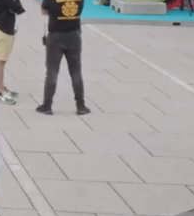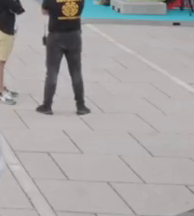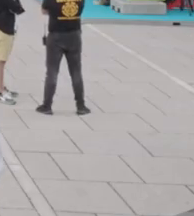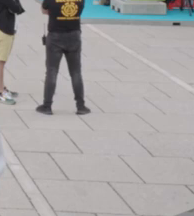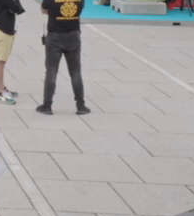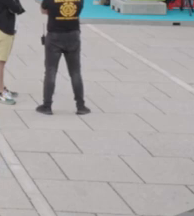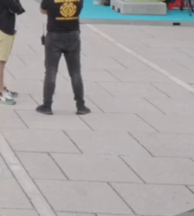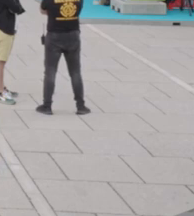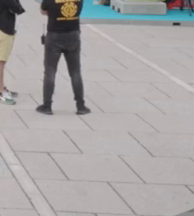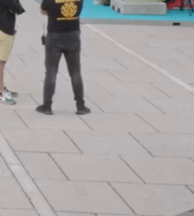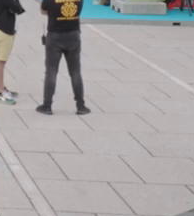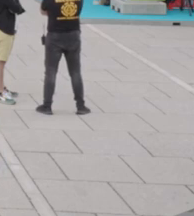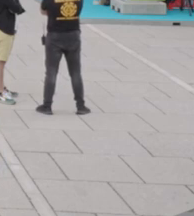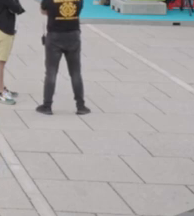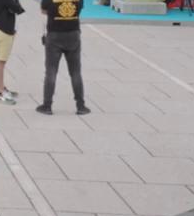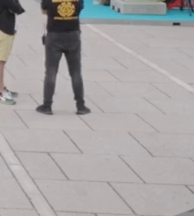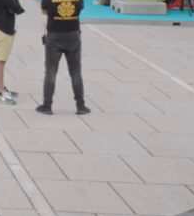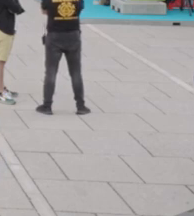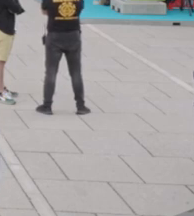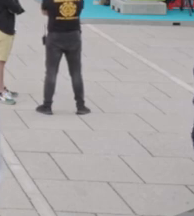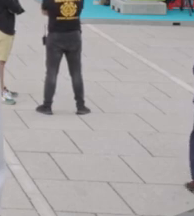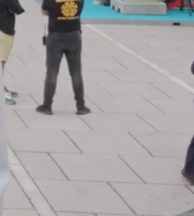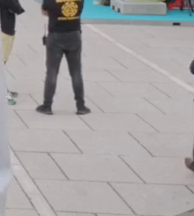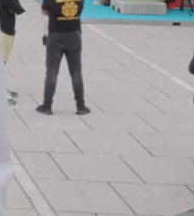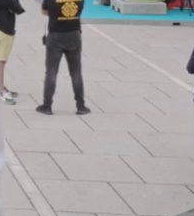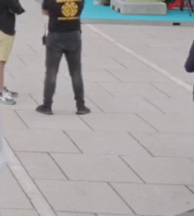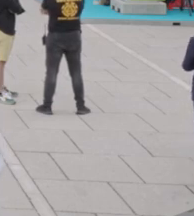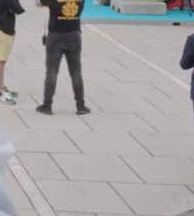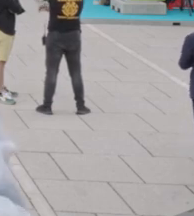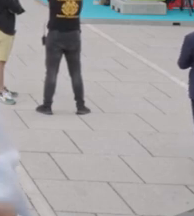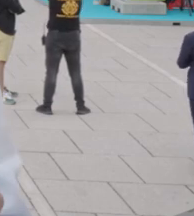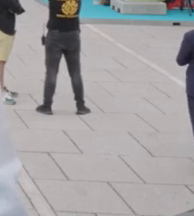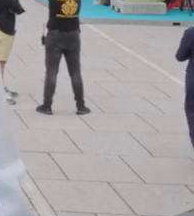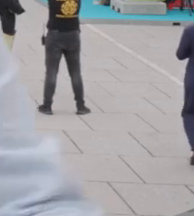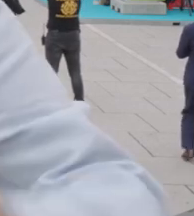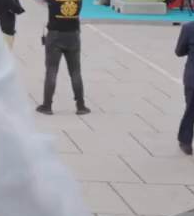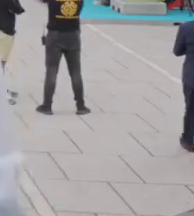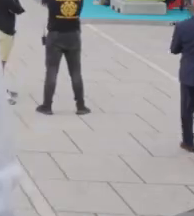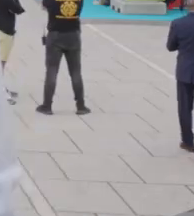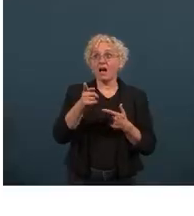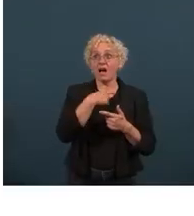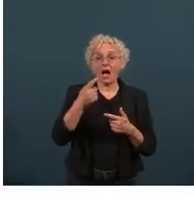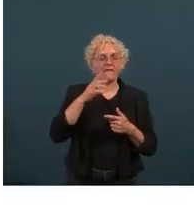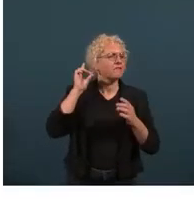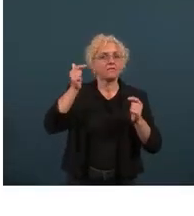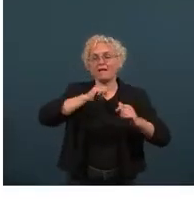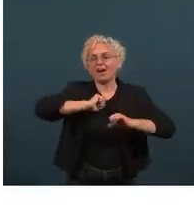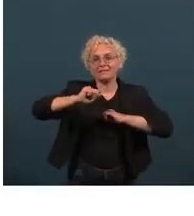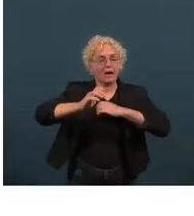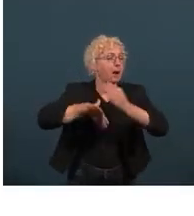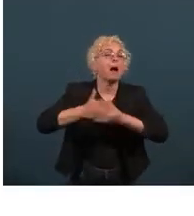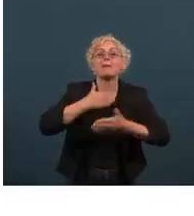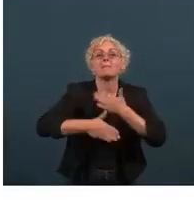Technology is very important, but at the same time, technology can become the demon if unleashed in a proportion that cannot be controlled. I think we can